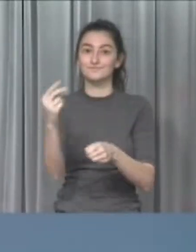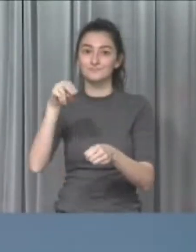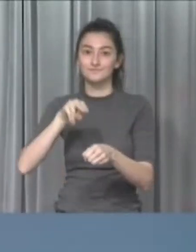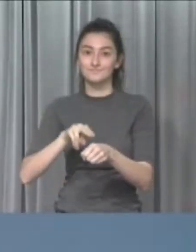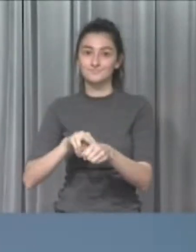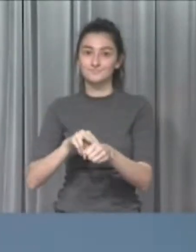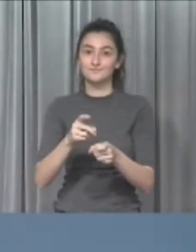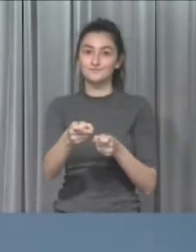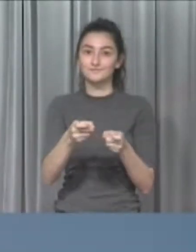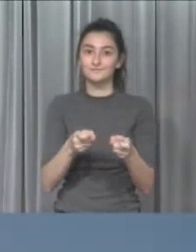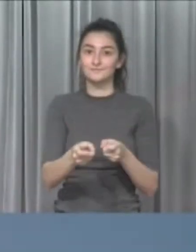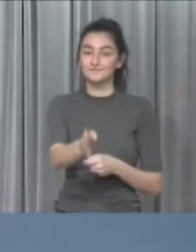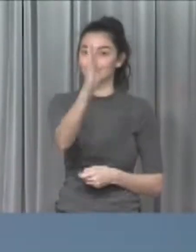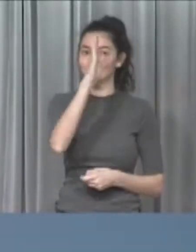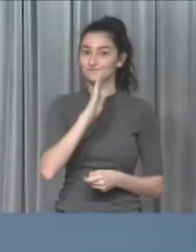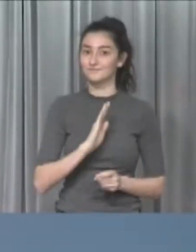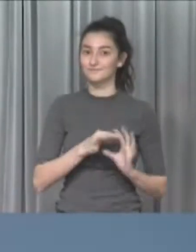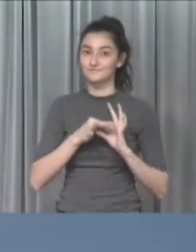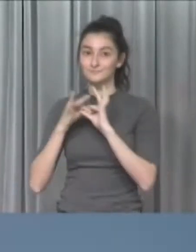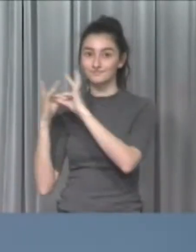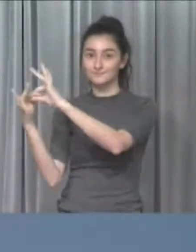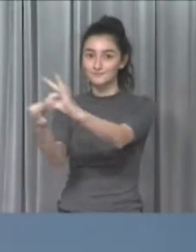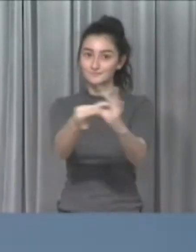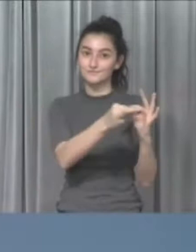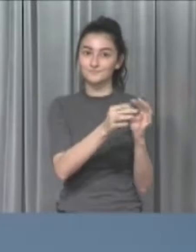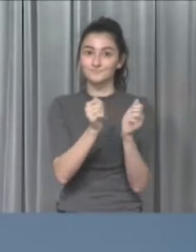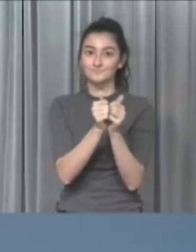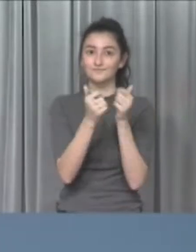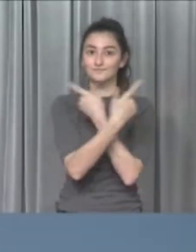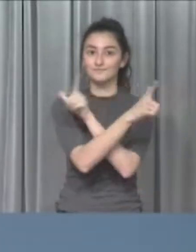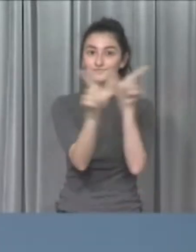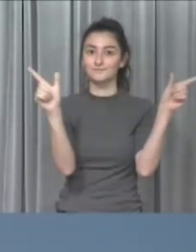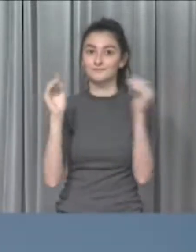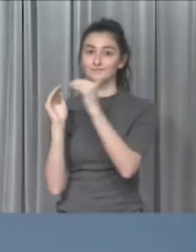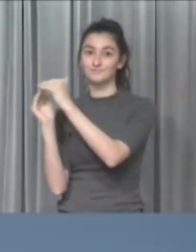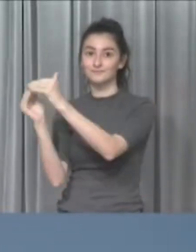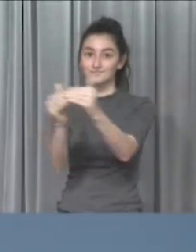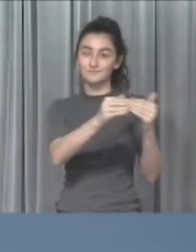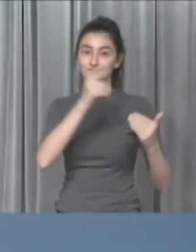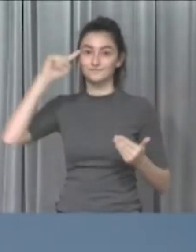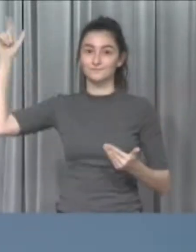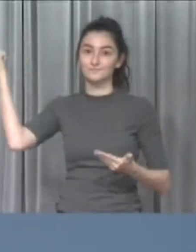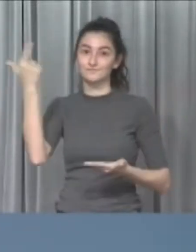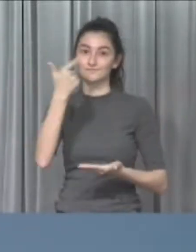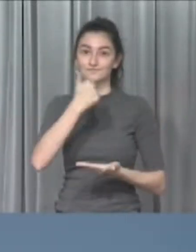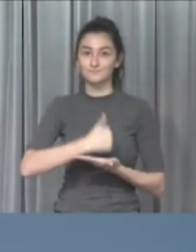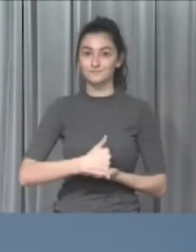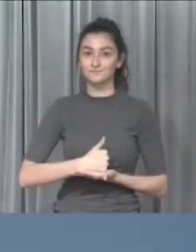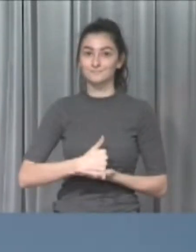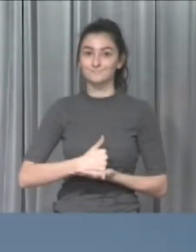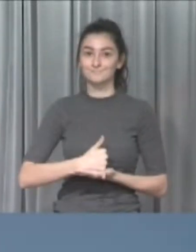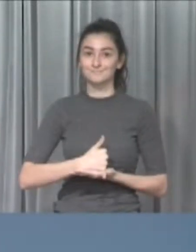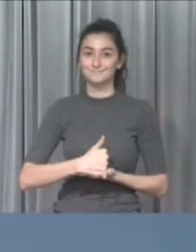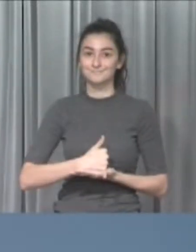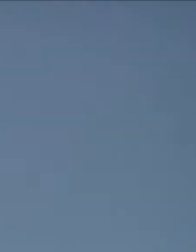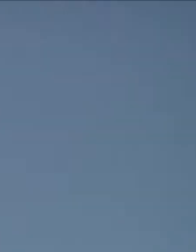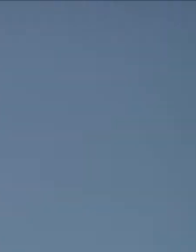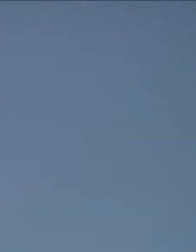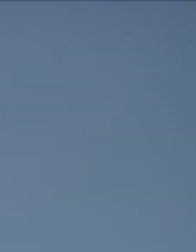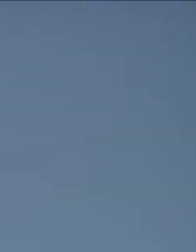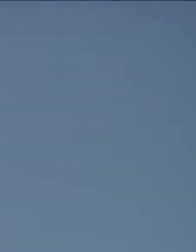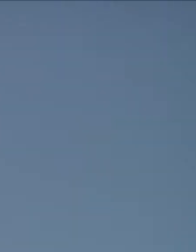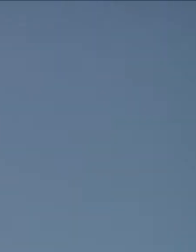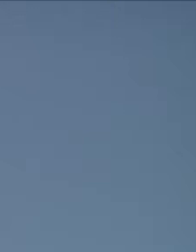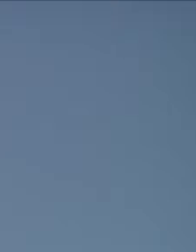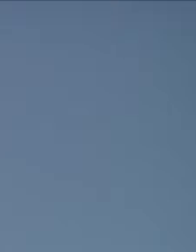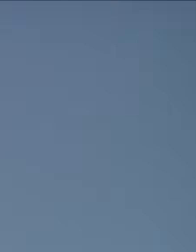one nation, under God, indivisible, with liberty and justice for all. Please remain standing for a moment of